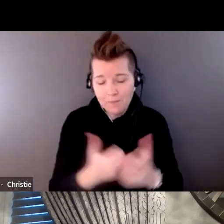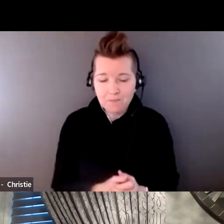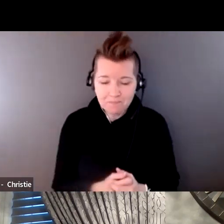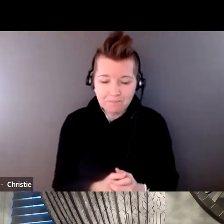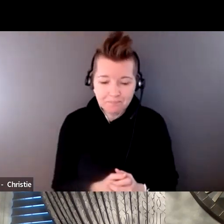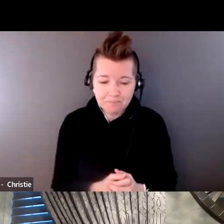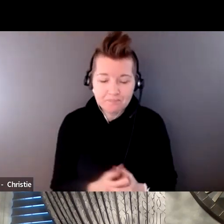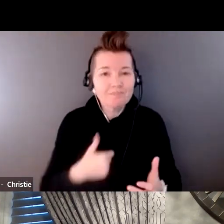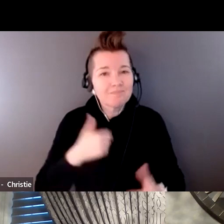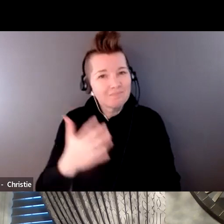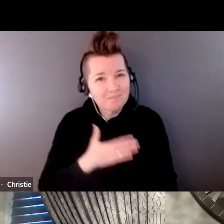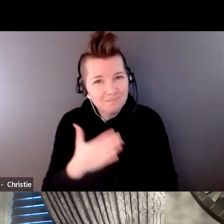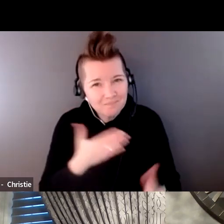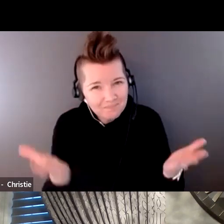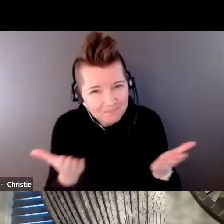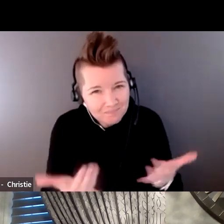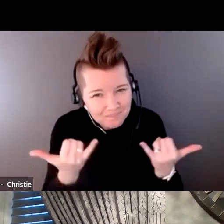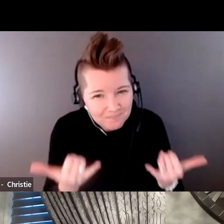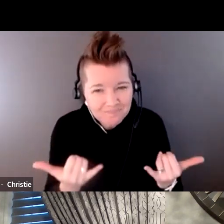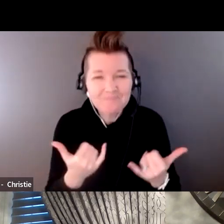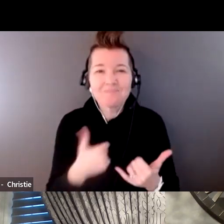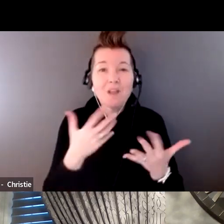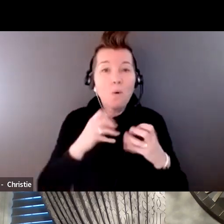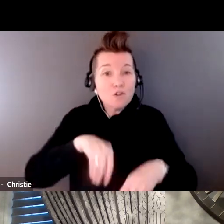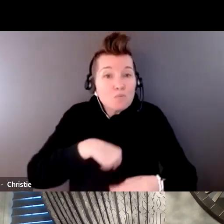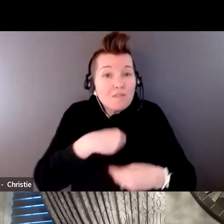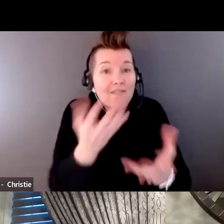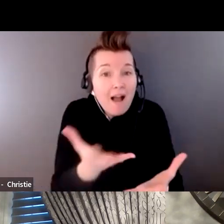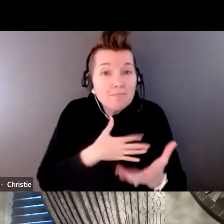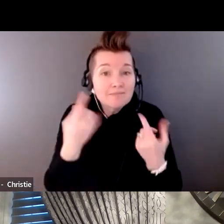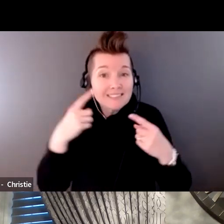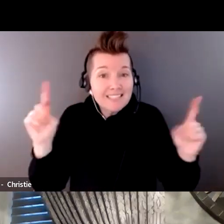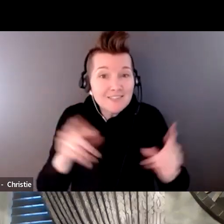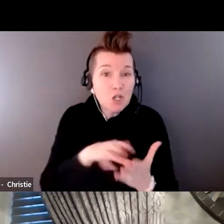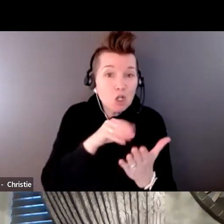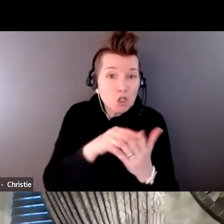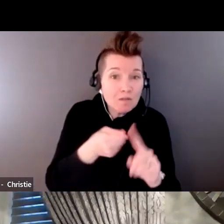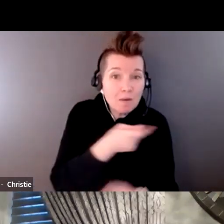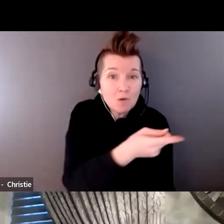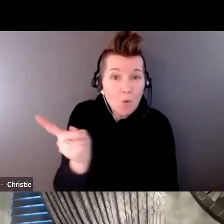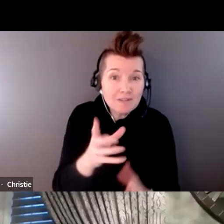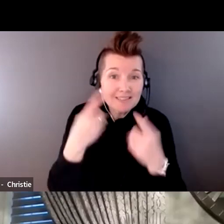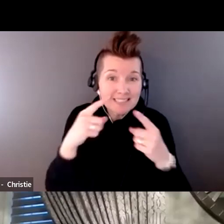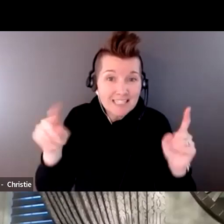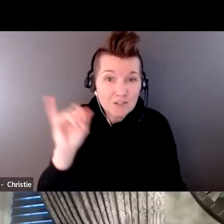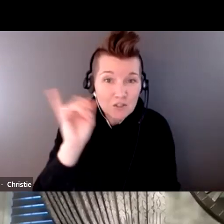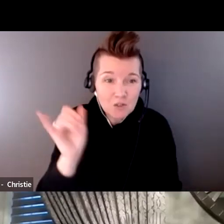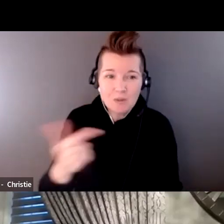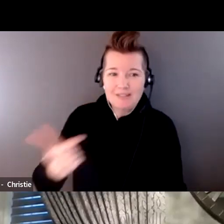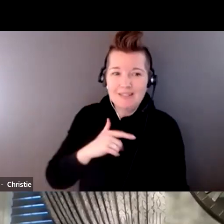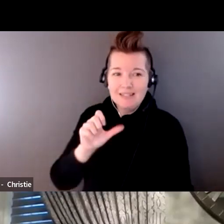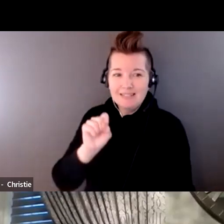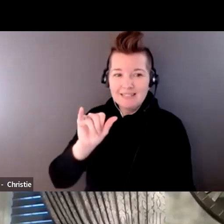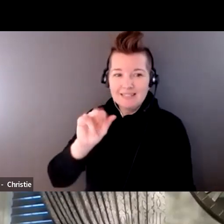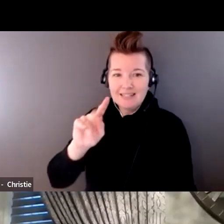and really provide my insight and learn from you all as well. Thank you. Thanks so much. We're so happy to have all four of you here today. You know,